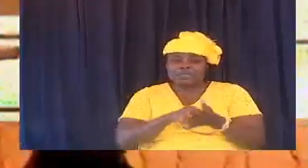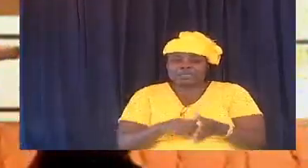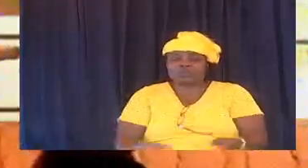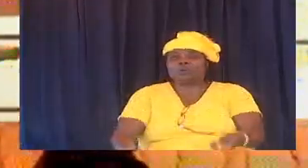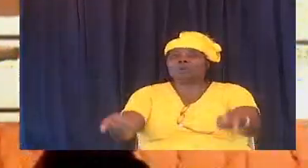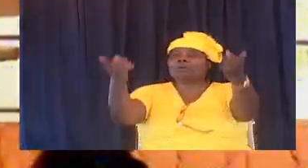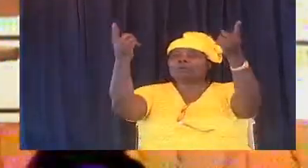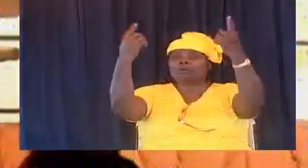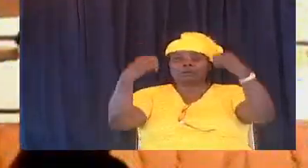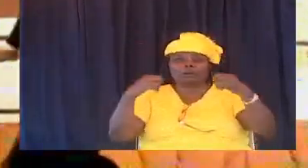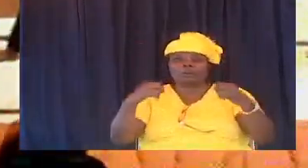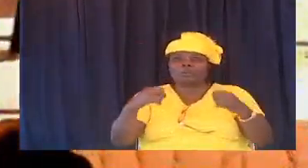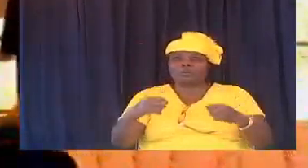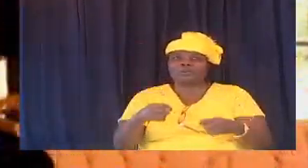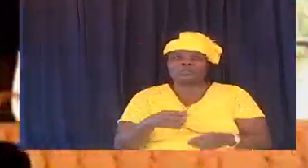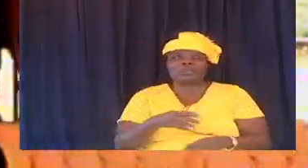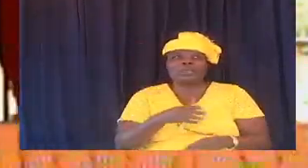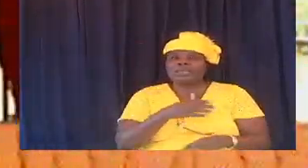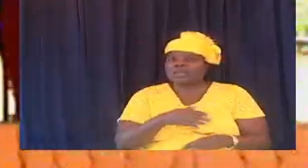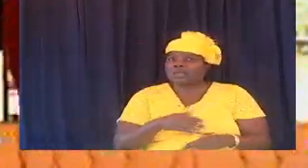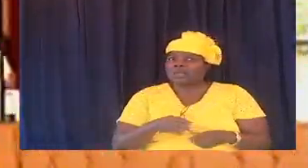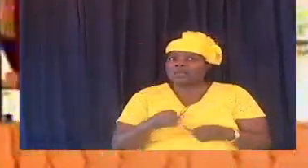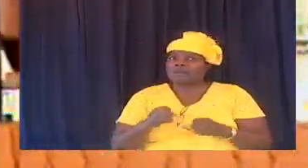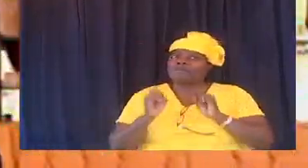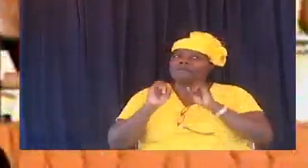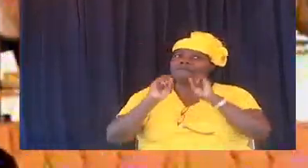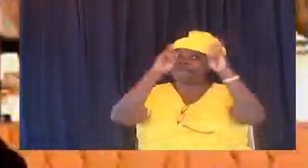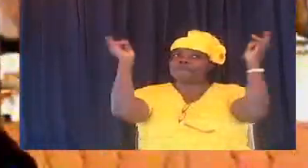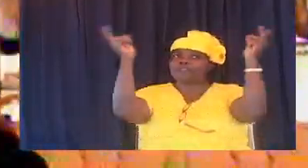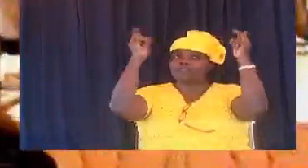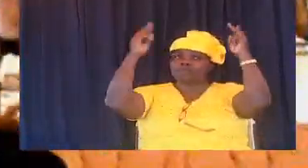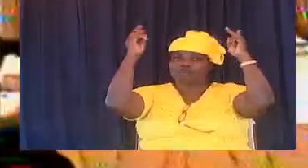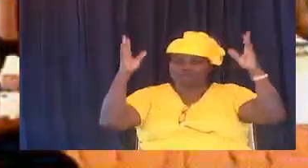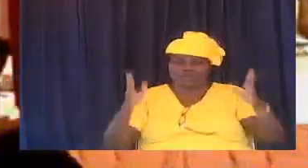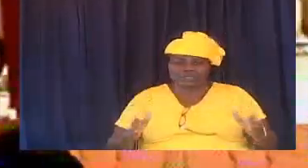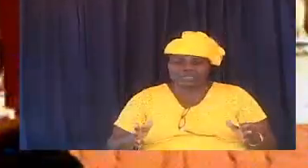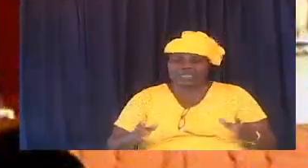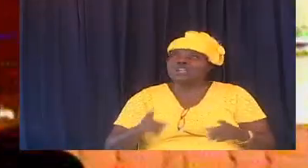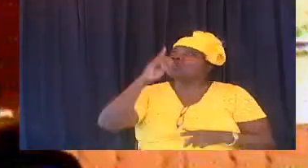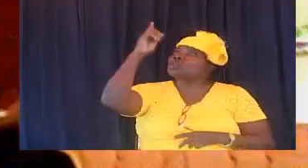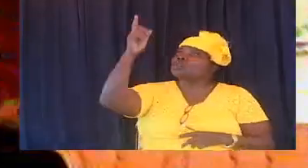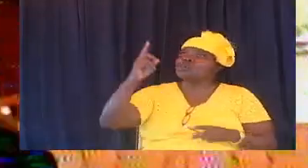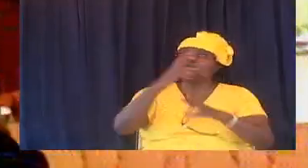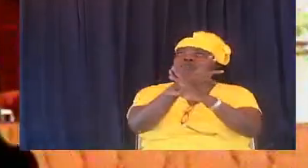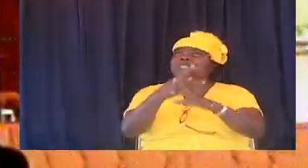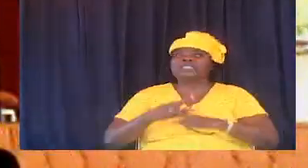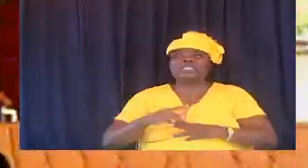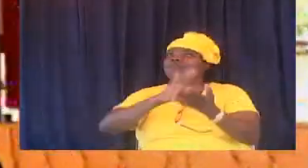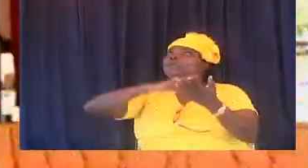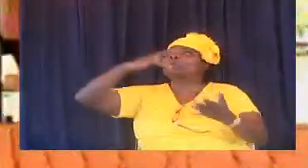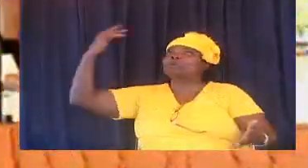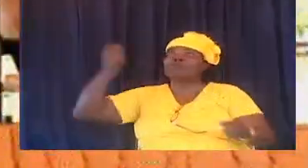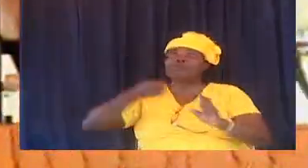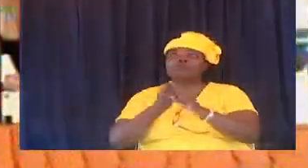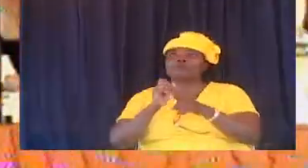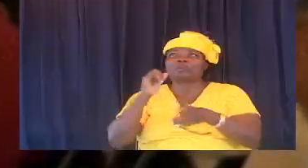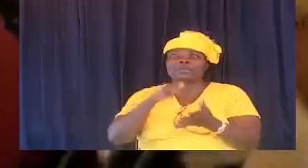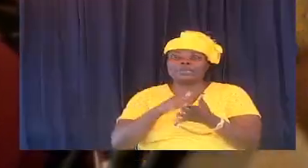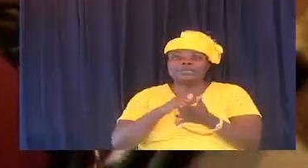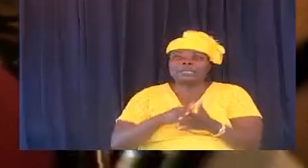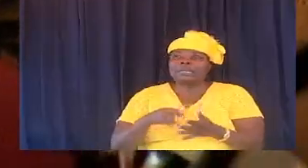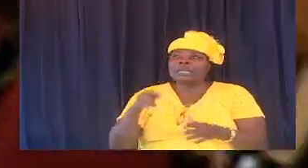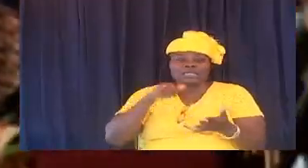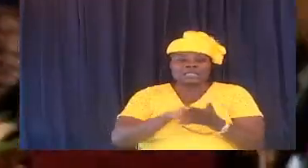God, successful. God, and at the end of the day, also, God, you will get the glory out of it. I pray right now, God, Jesus, for today's